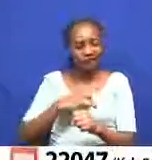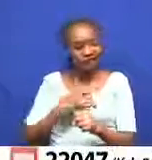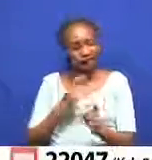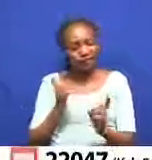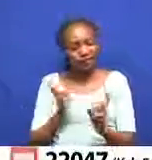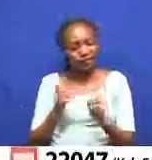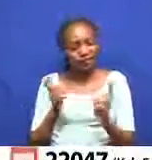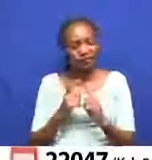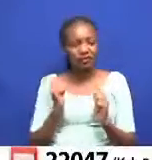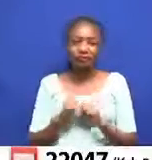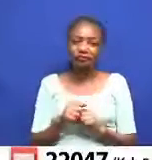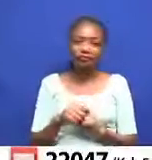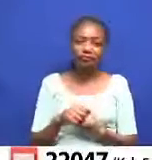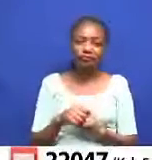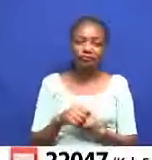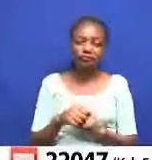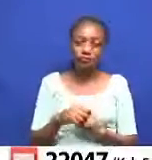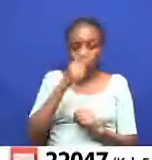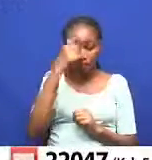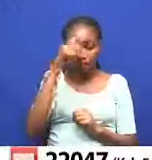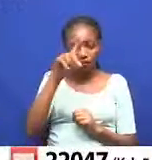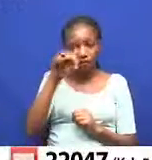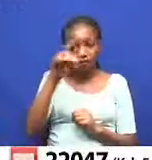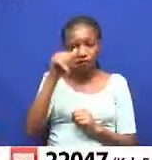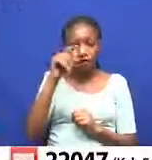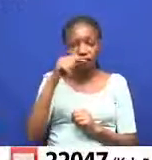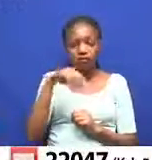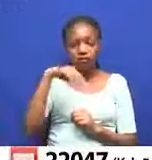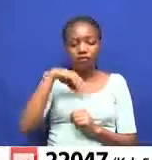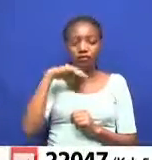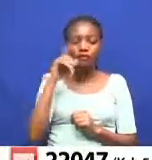ambacho hakiwezi kuelezeka. Sijui niseme nini.